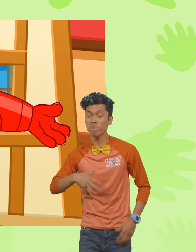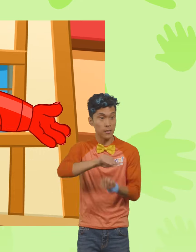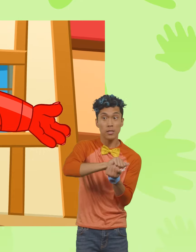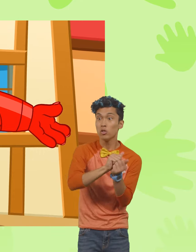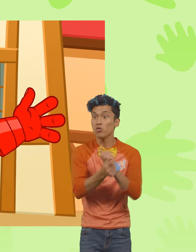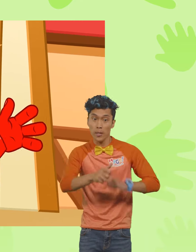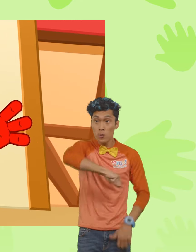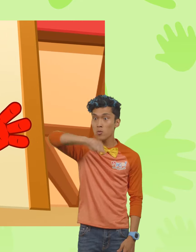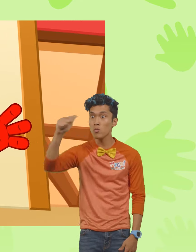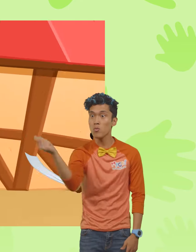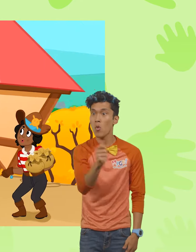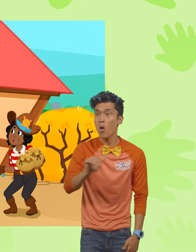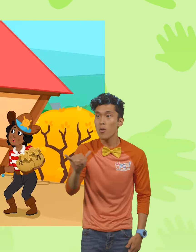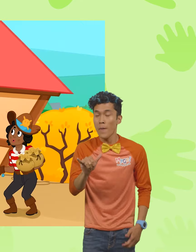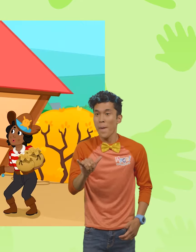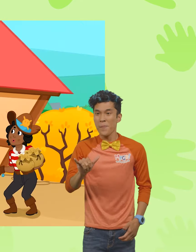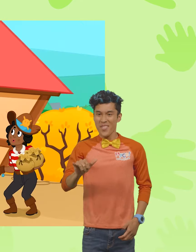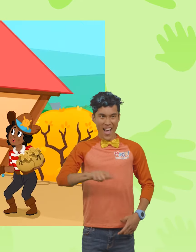dinosaur too.